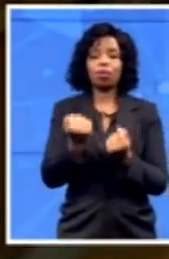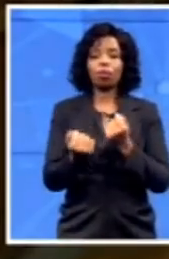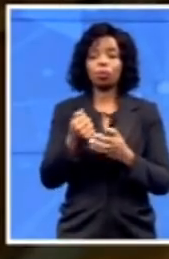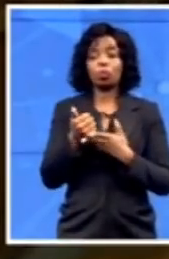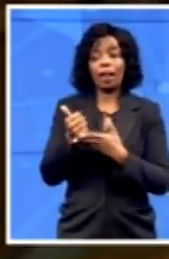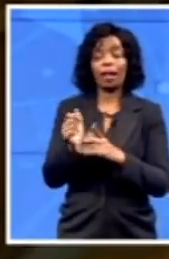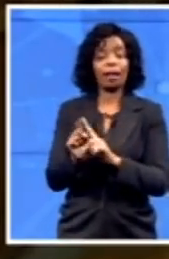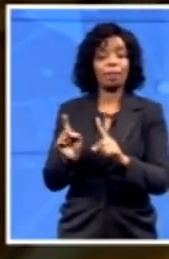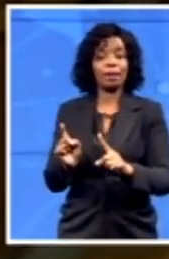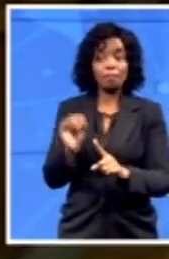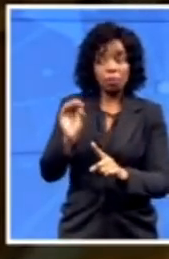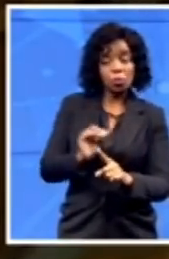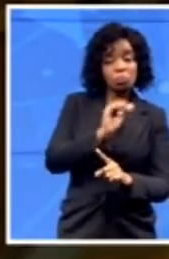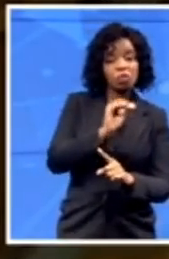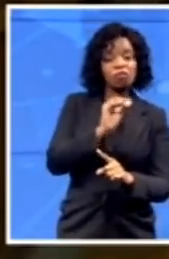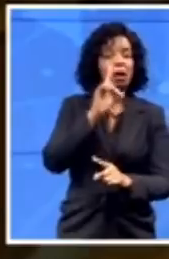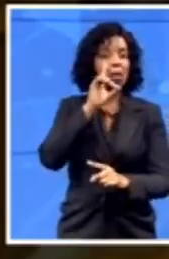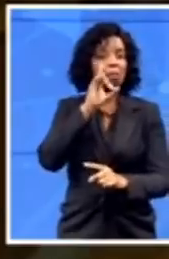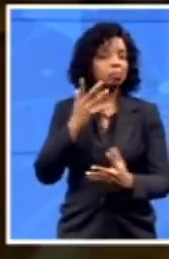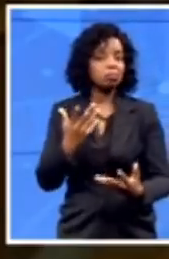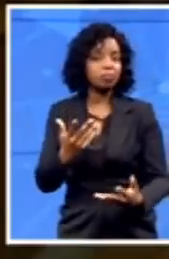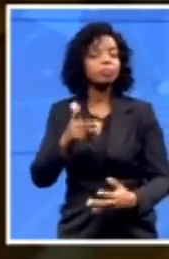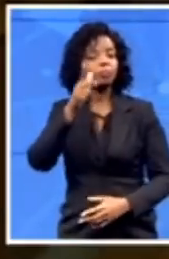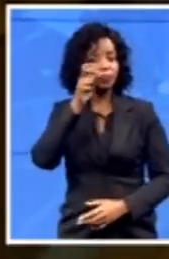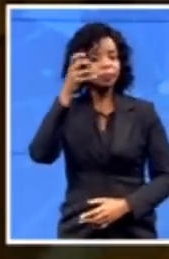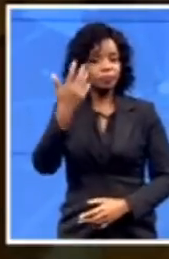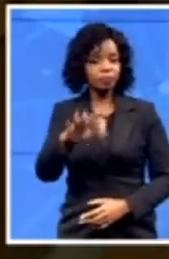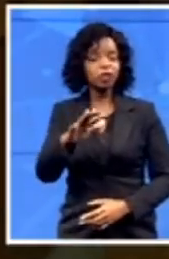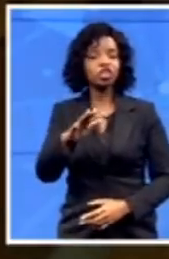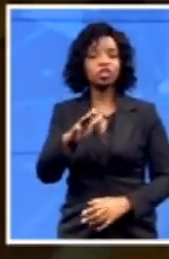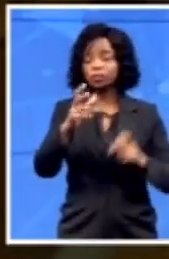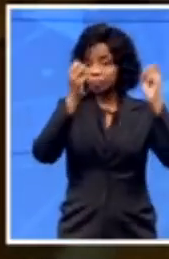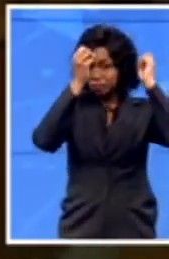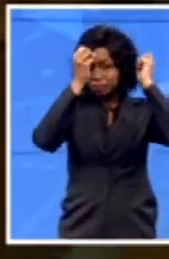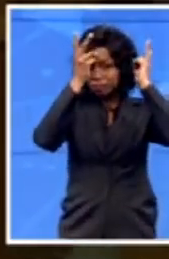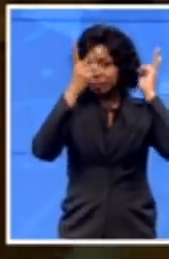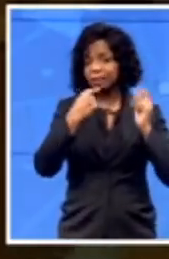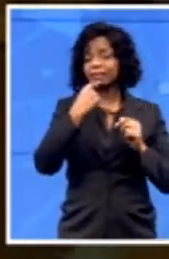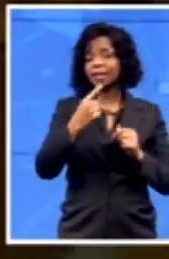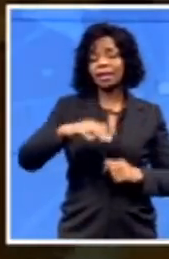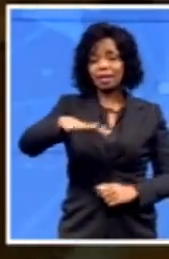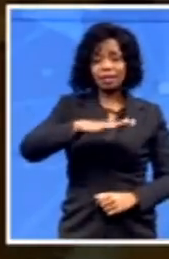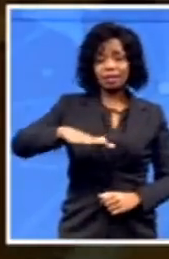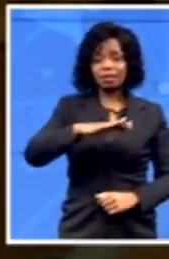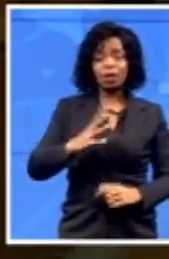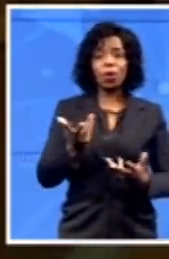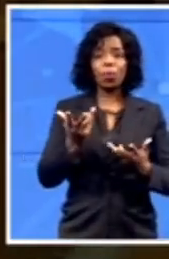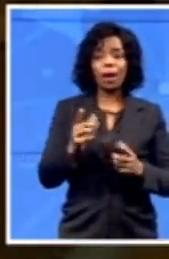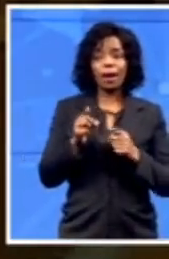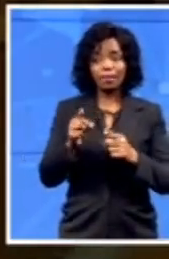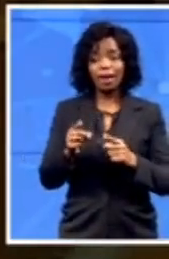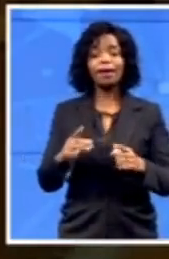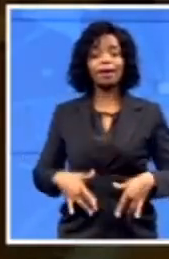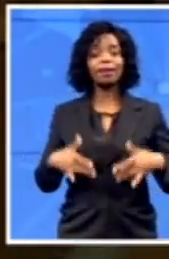at. We've heard from correctional services saying that where they are being kept right now is in line with the rules and regulations. Also, the